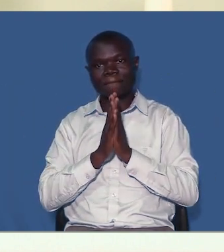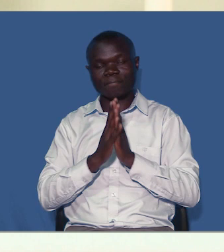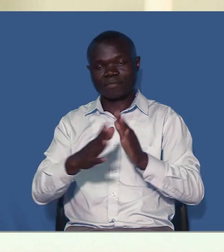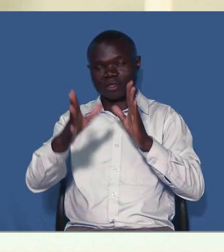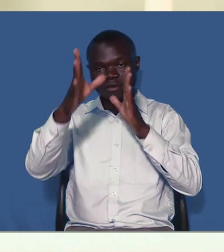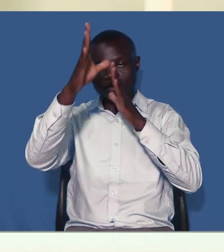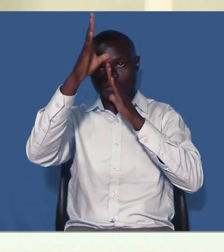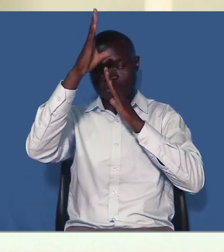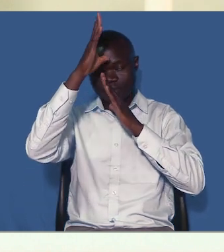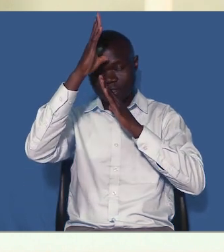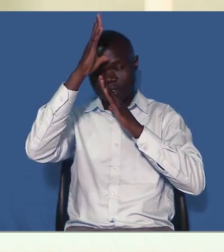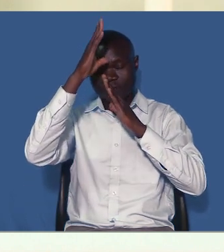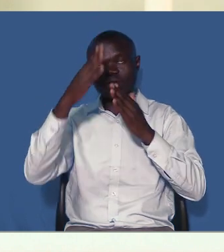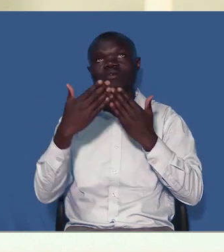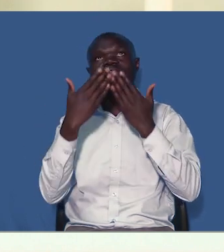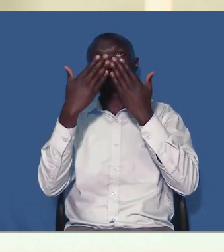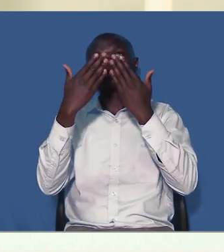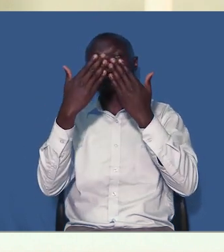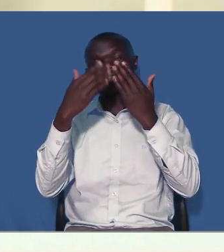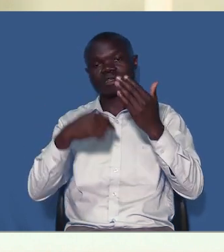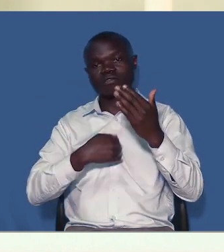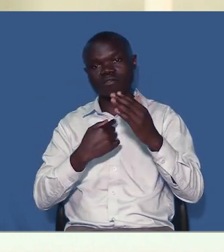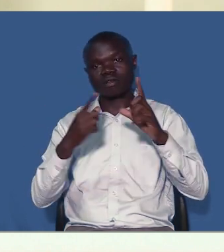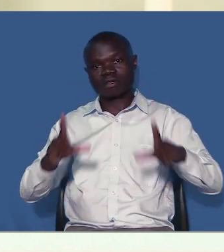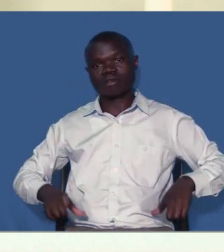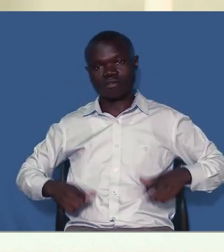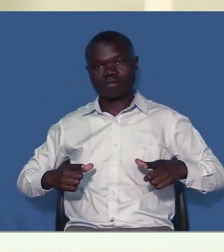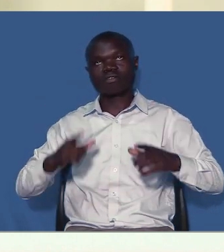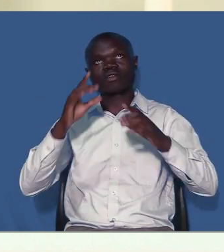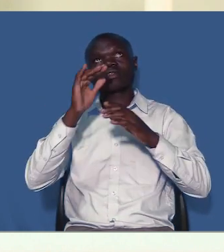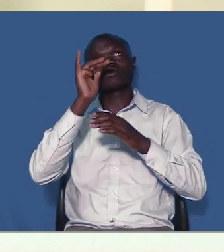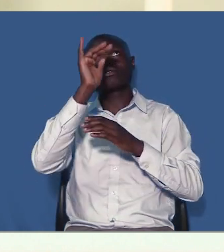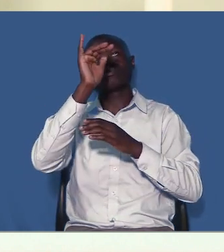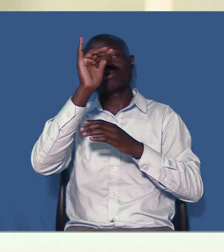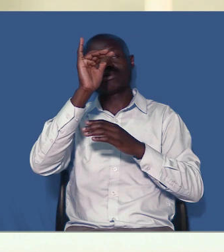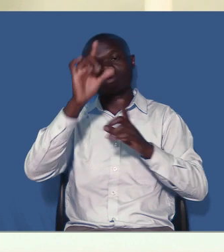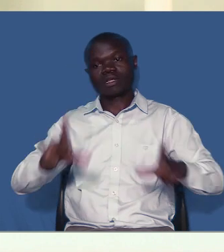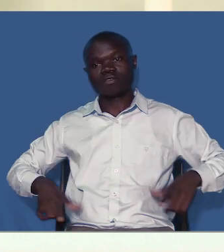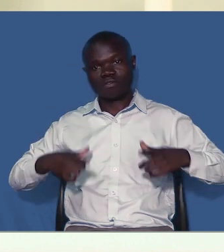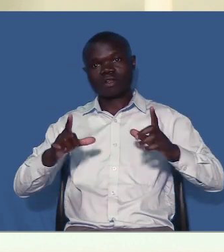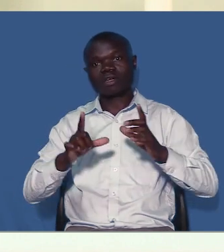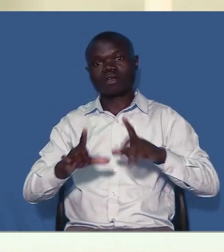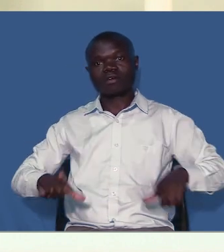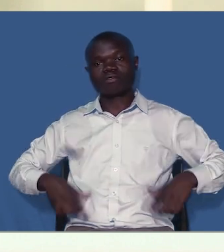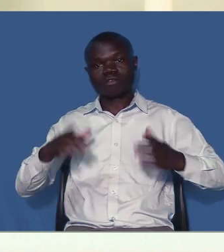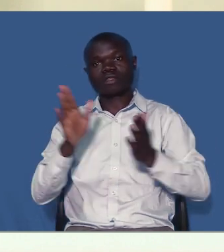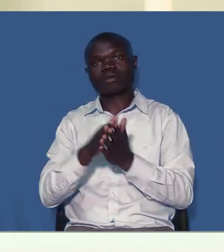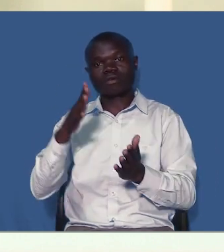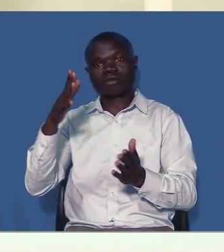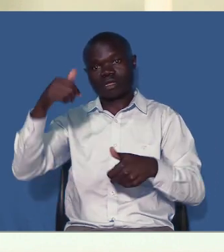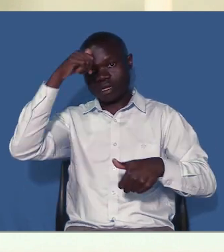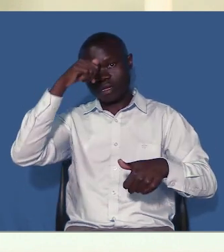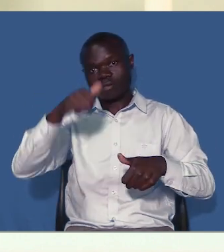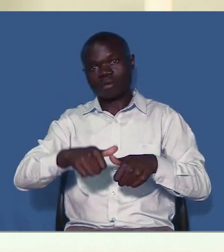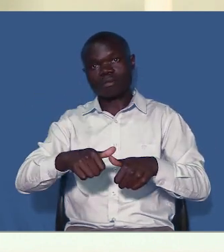Father, we rededicate ourselves to live in you and live a life for your glory. We remember the day when